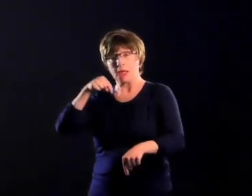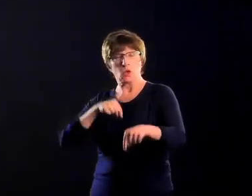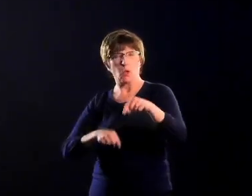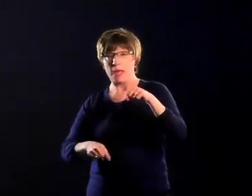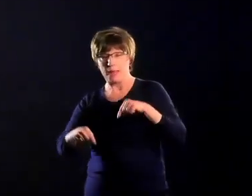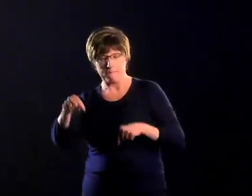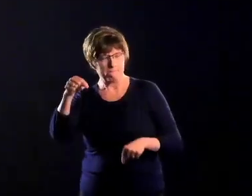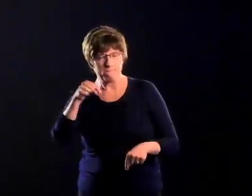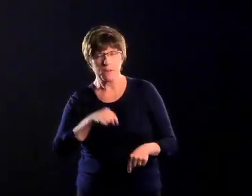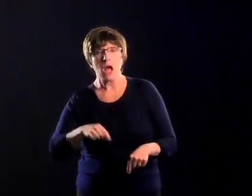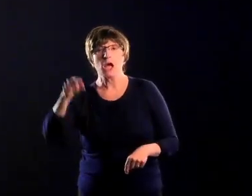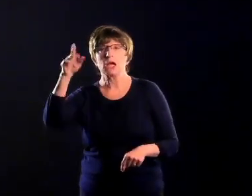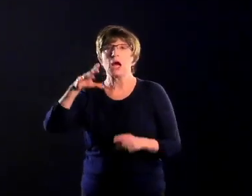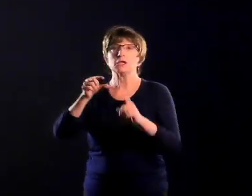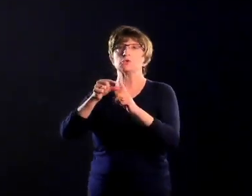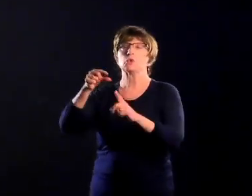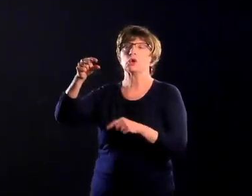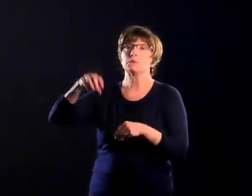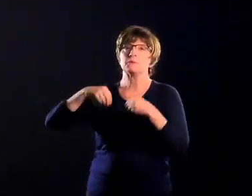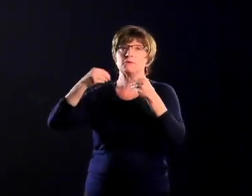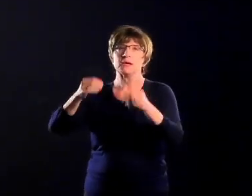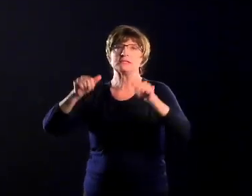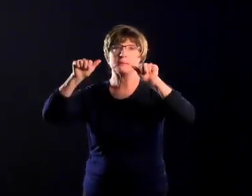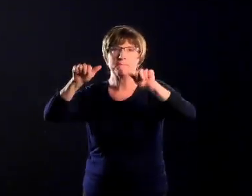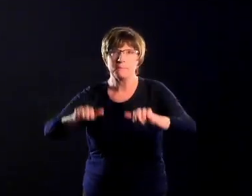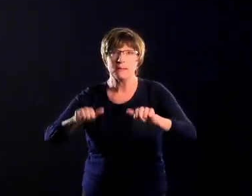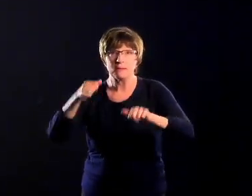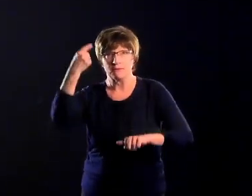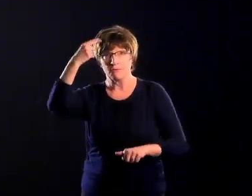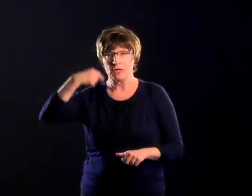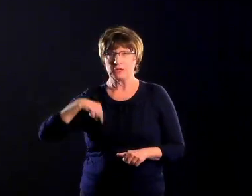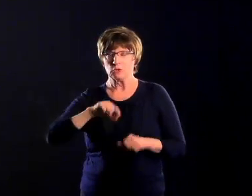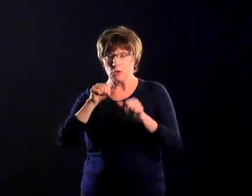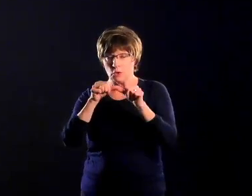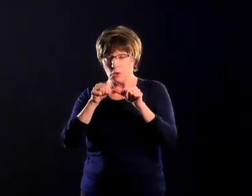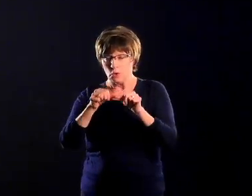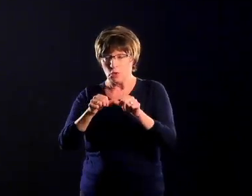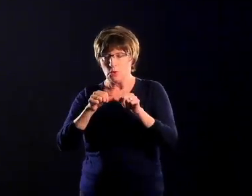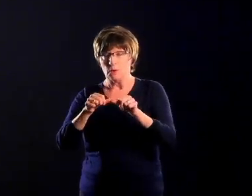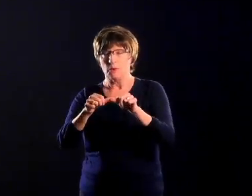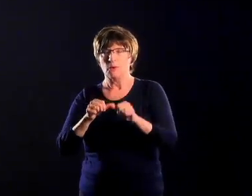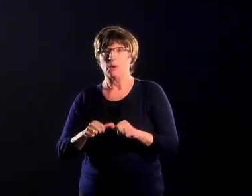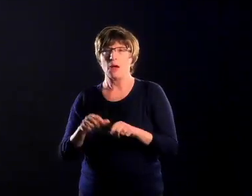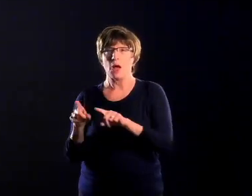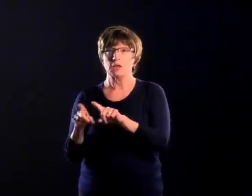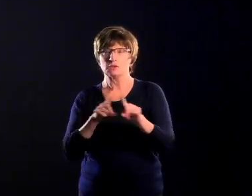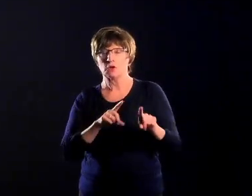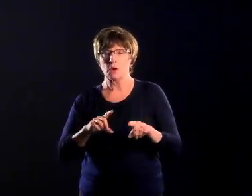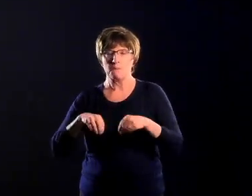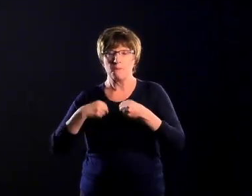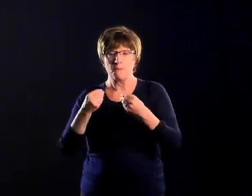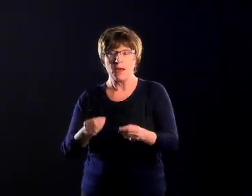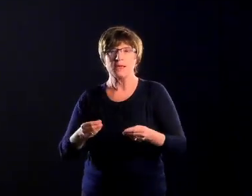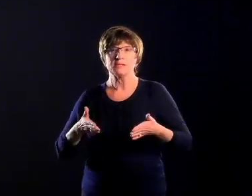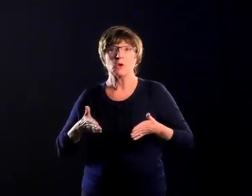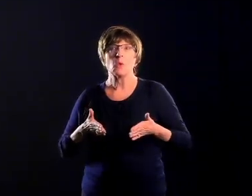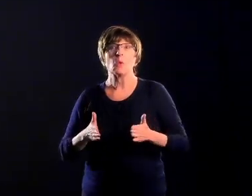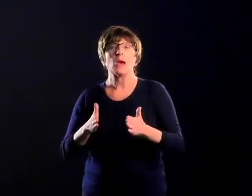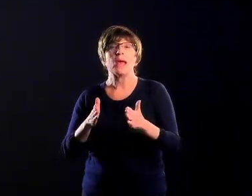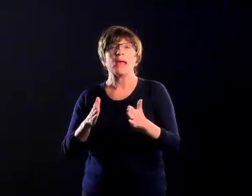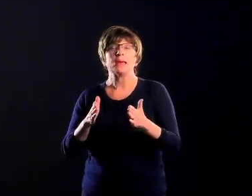word provides an ability for us to persevere, but it also provides a way for us to